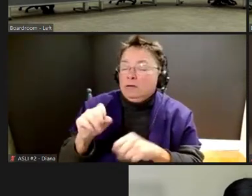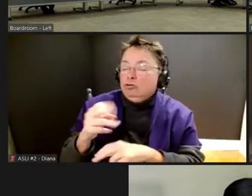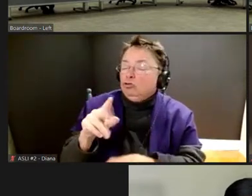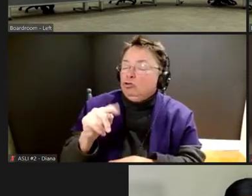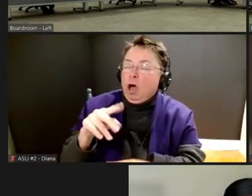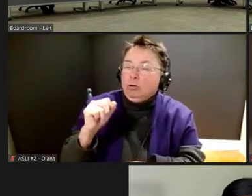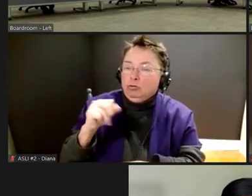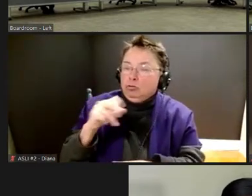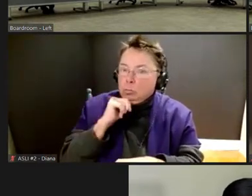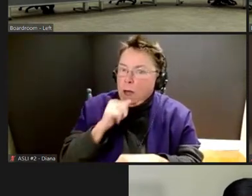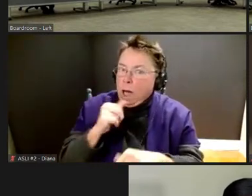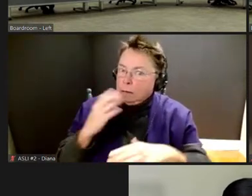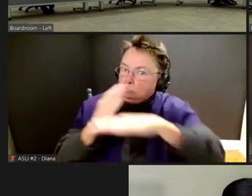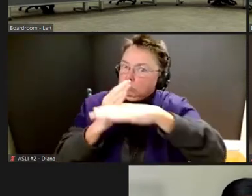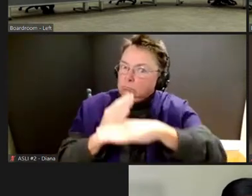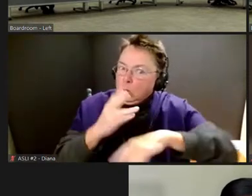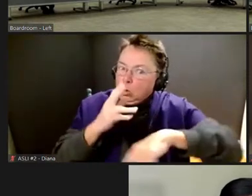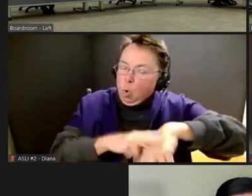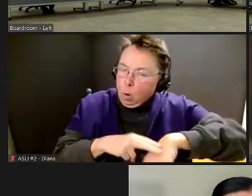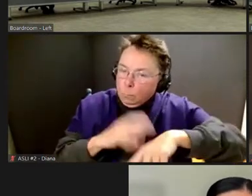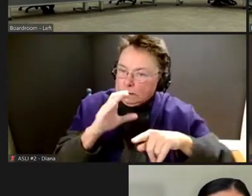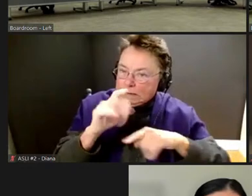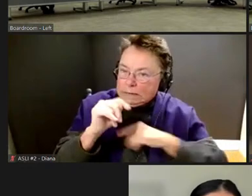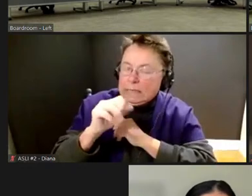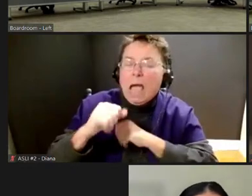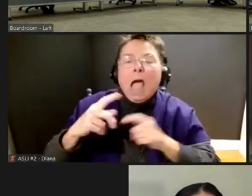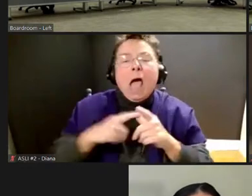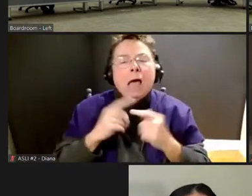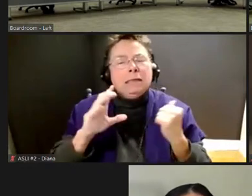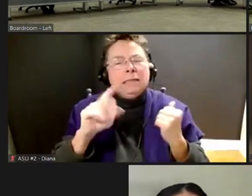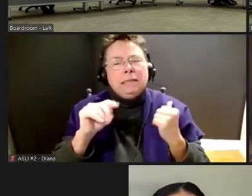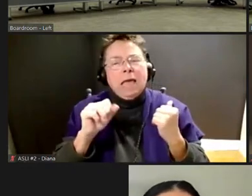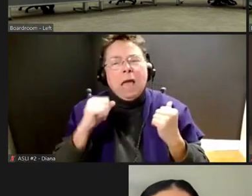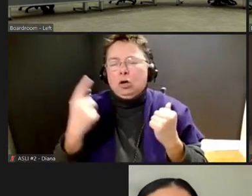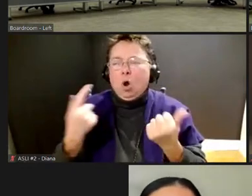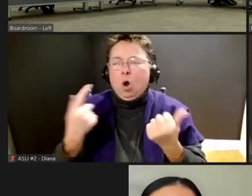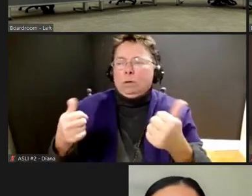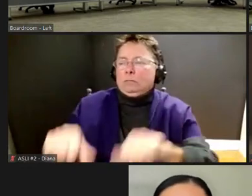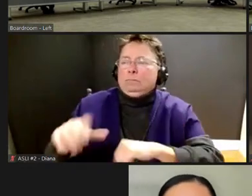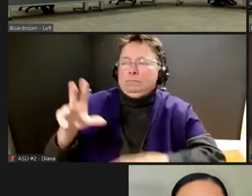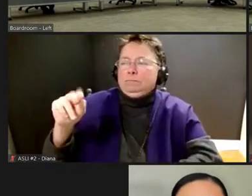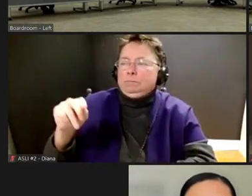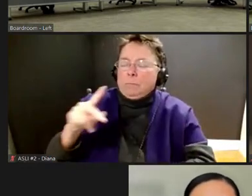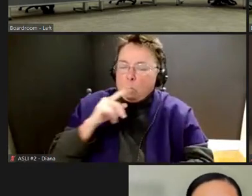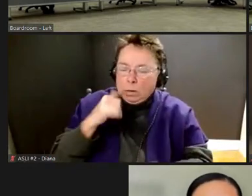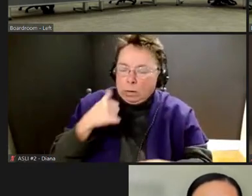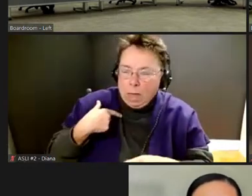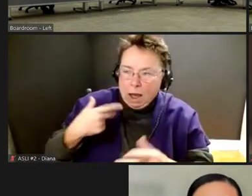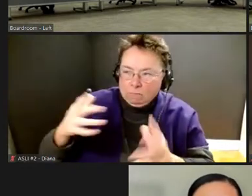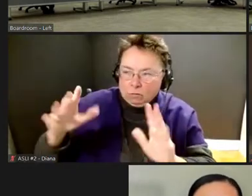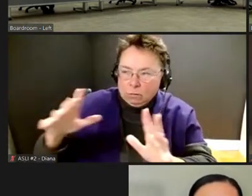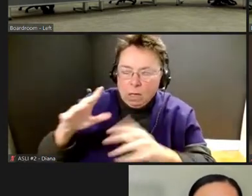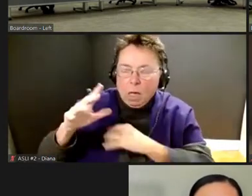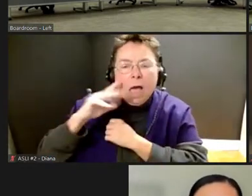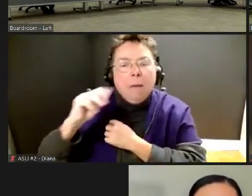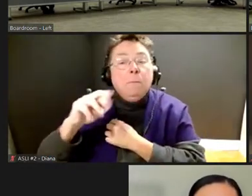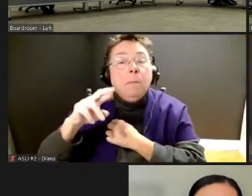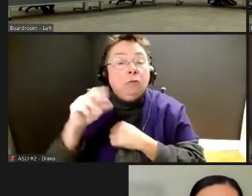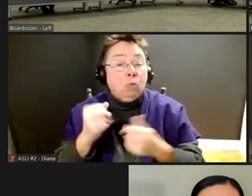CTA service operation, and CTA can always decline to provide any service requested by METRA under this